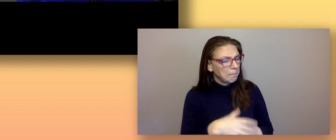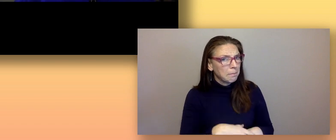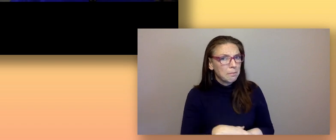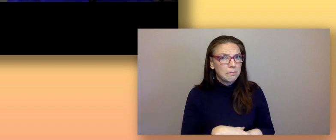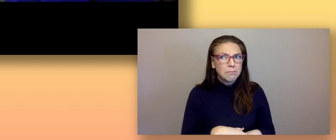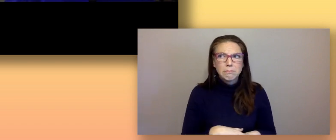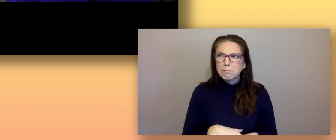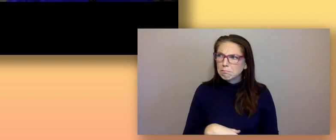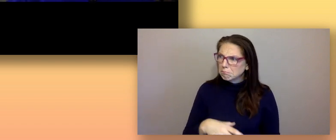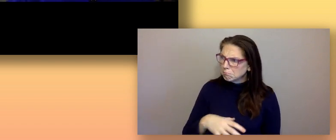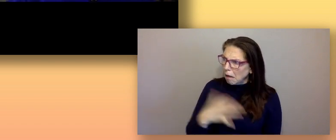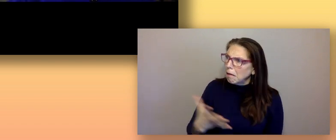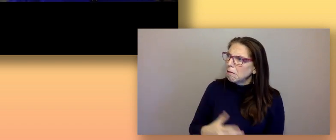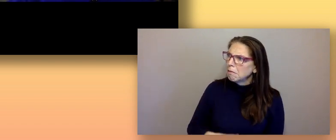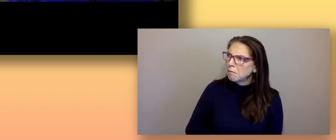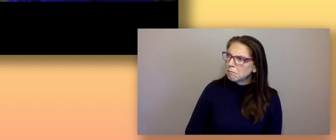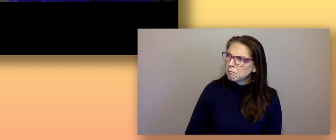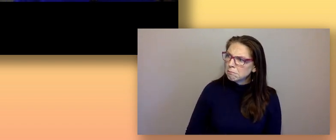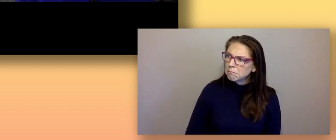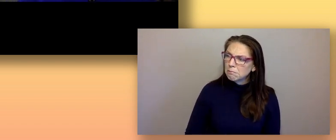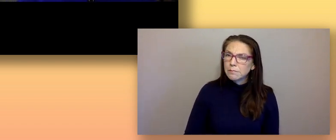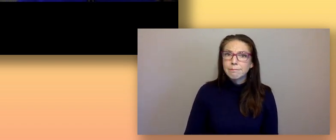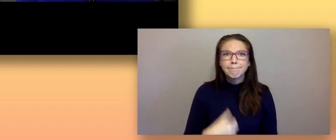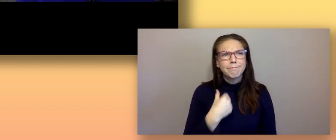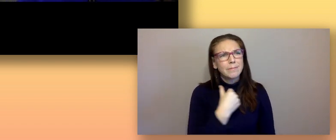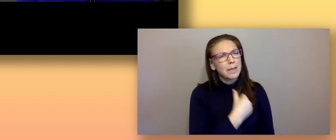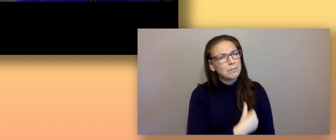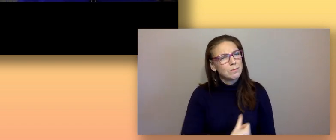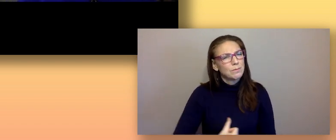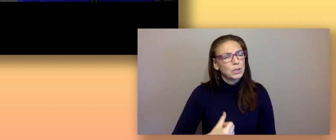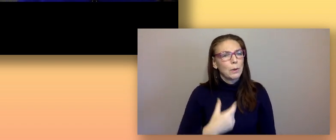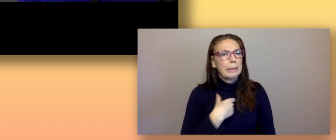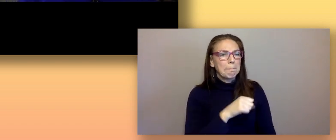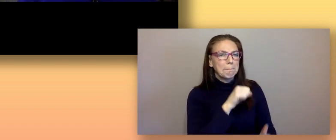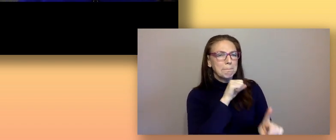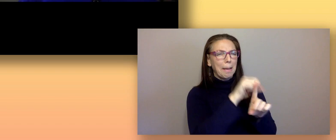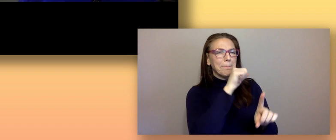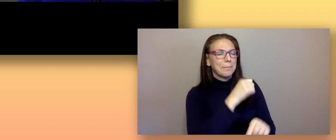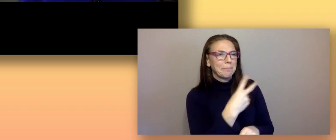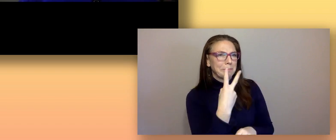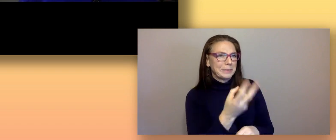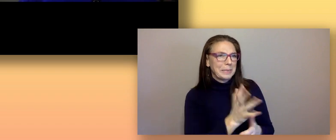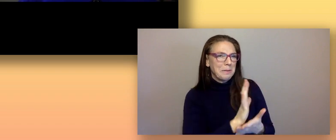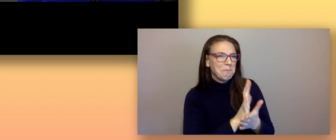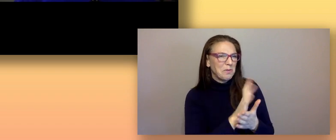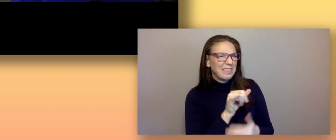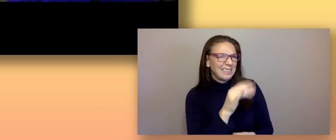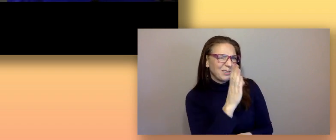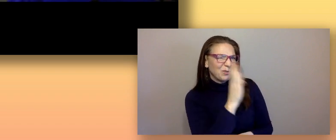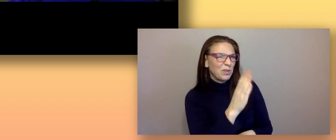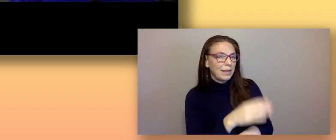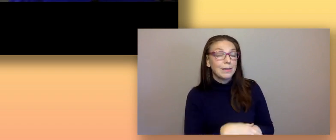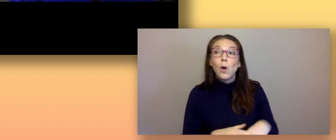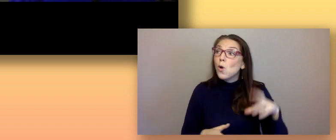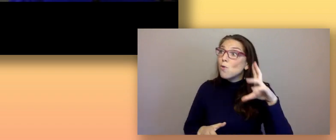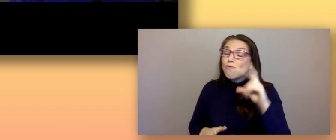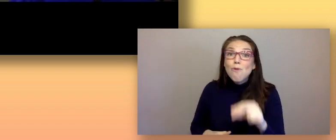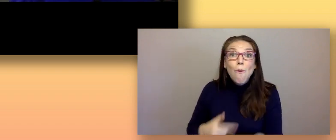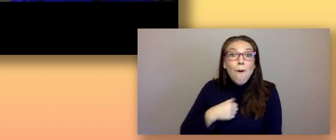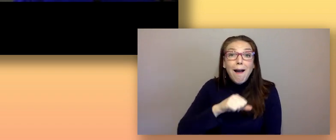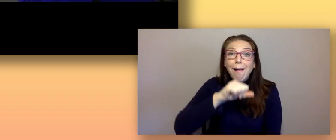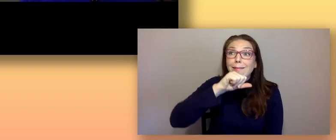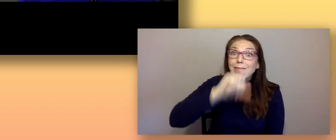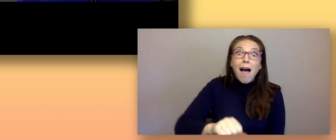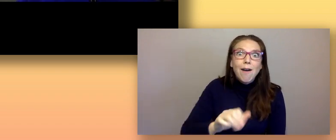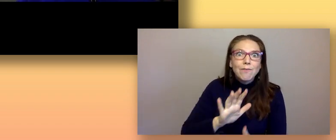I'm very upset. I'm sorry I tricked you into seeing this straight movie. No, I